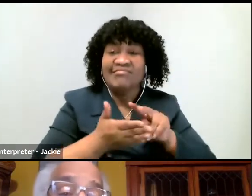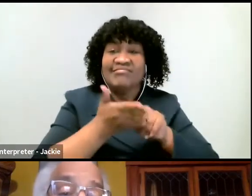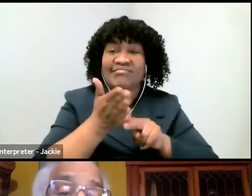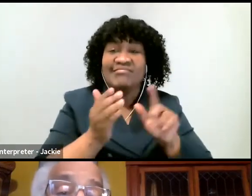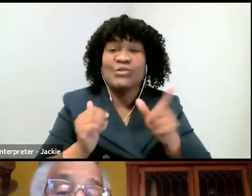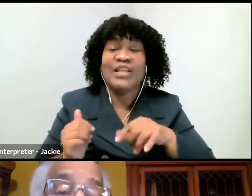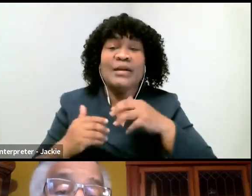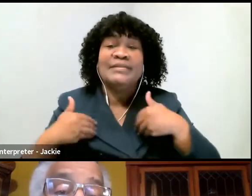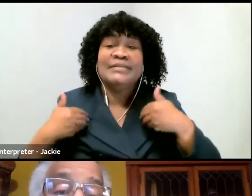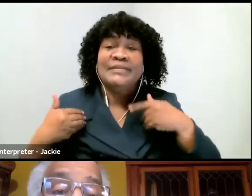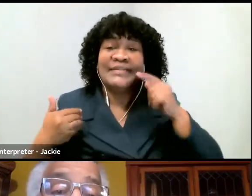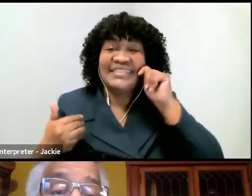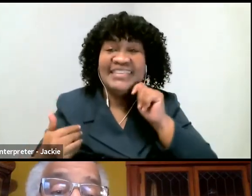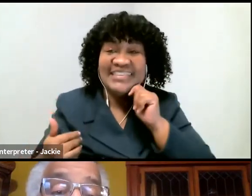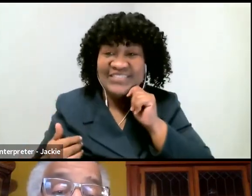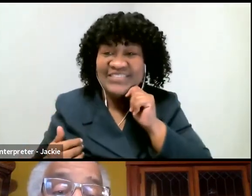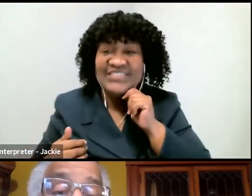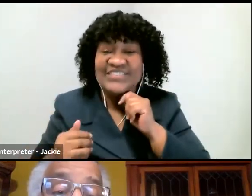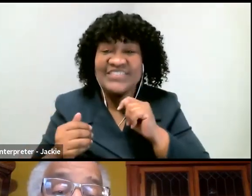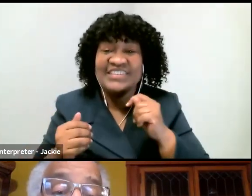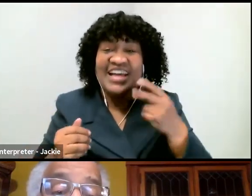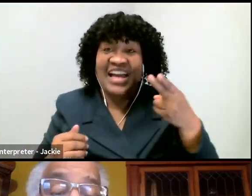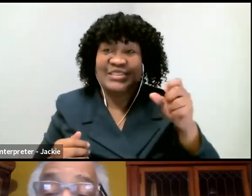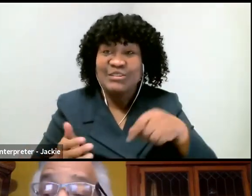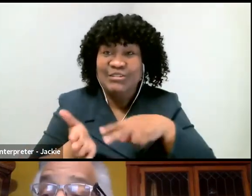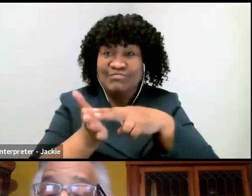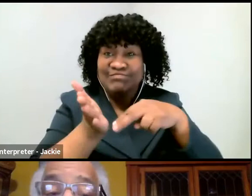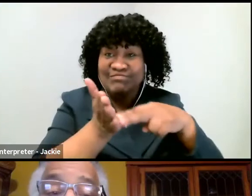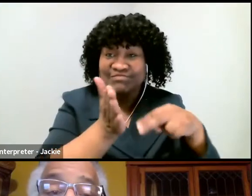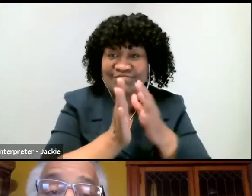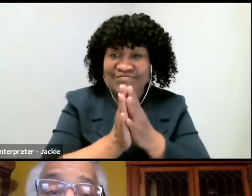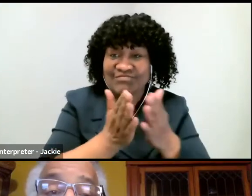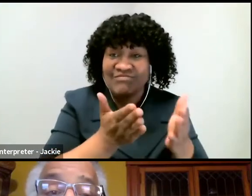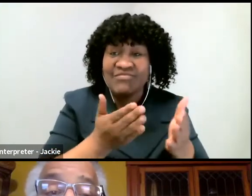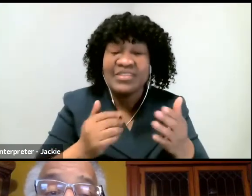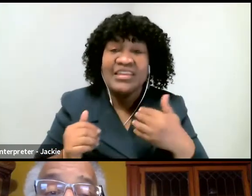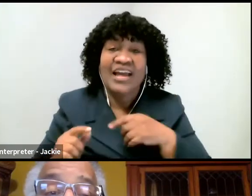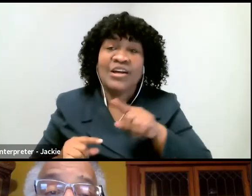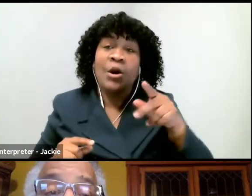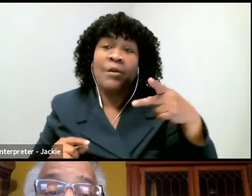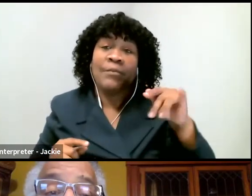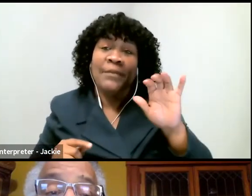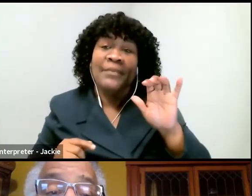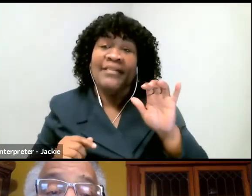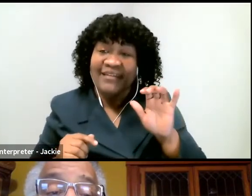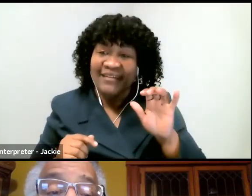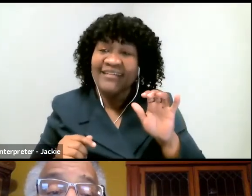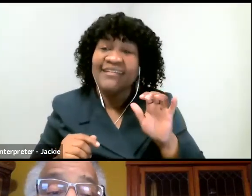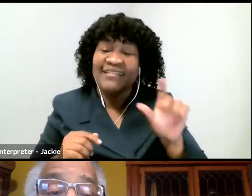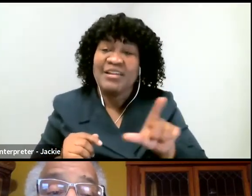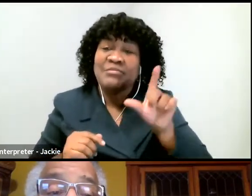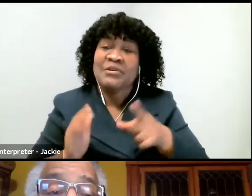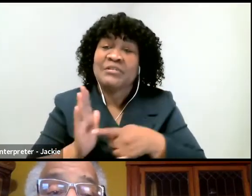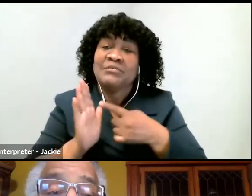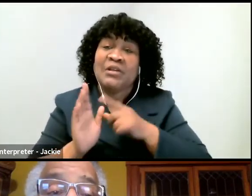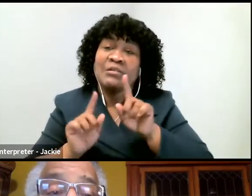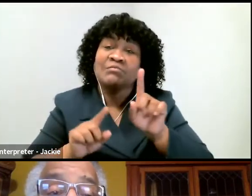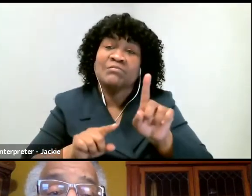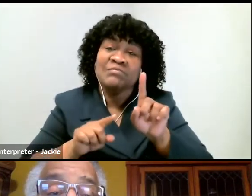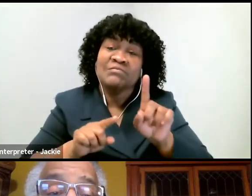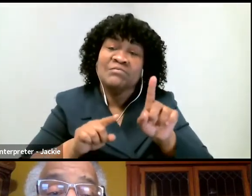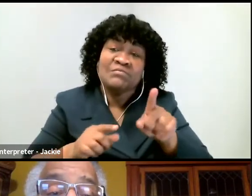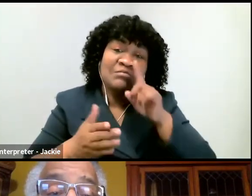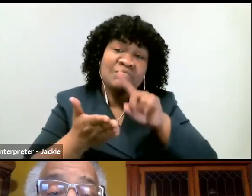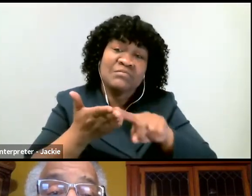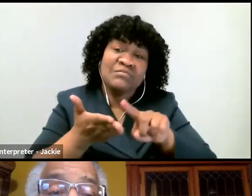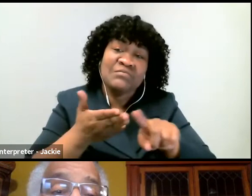I was a teenager and in high school. I used to go to the public library on occasion to look up stuff